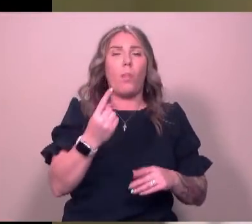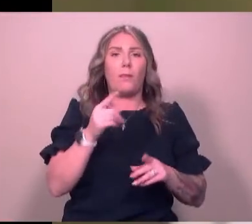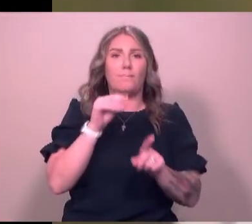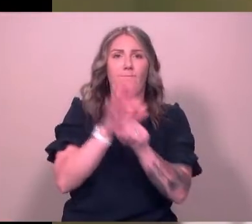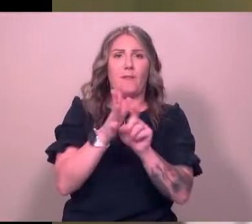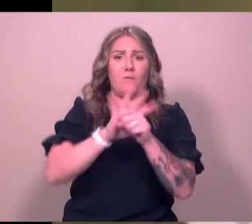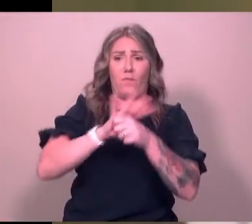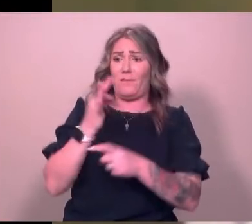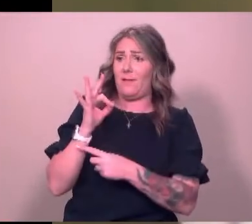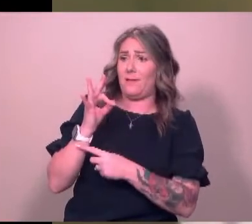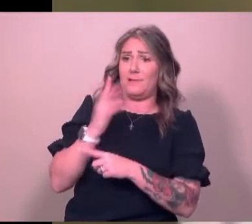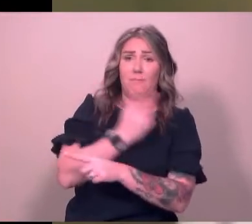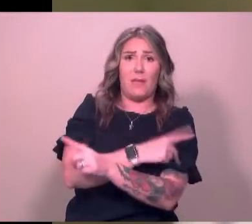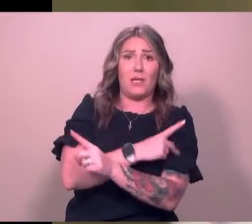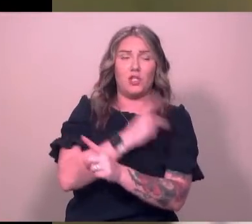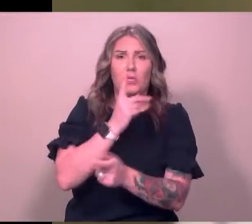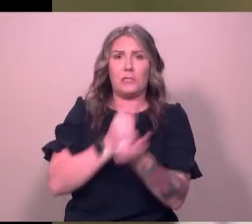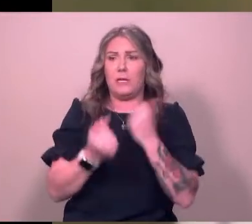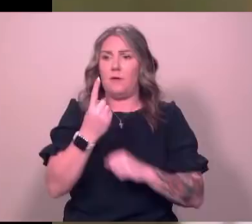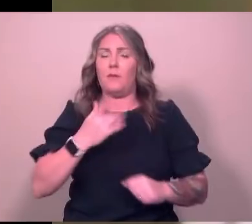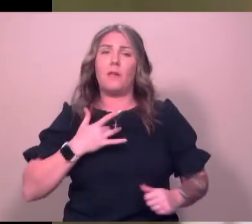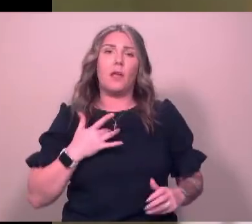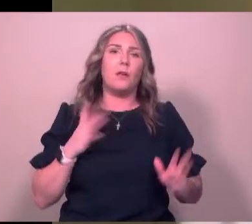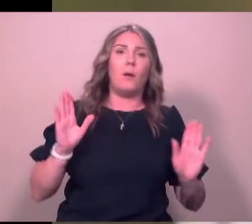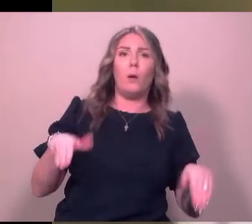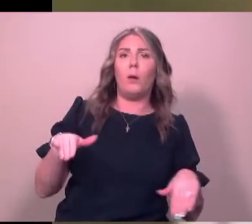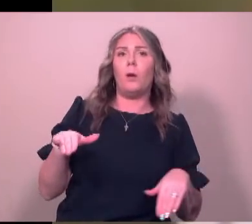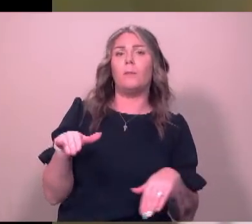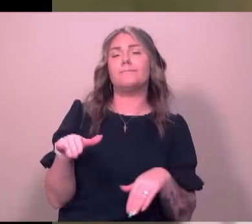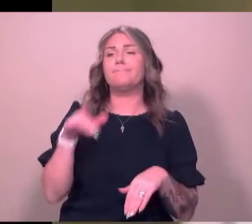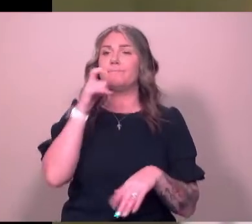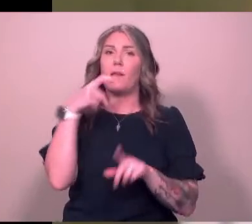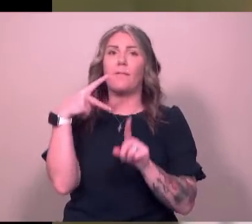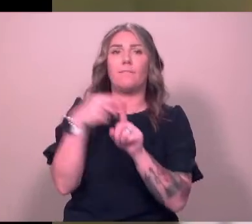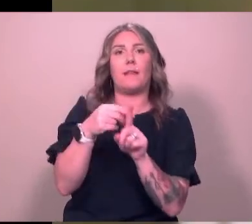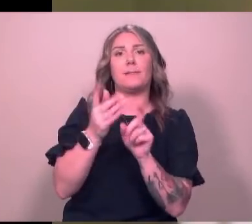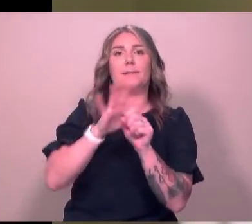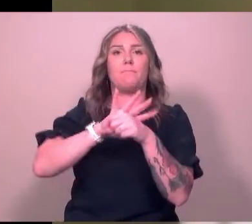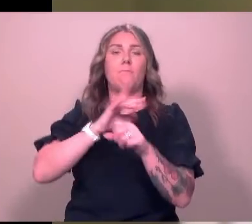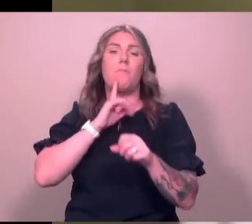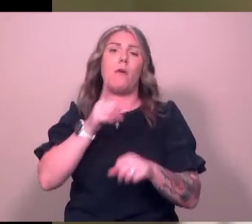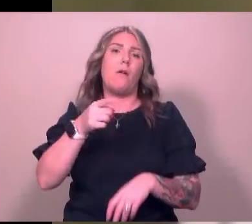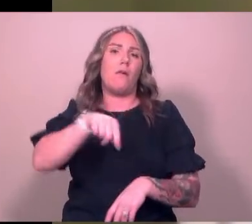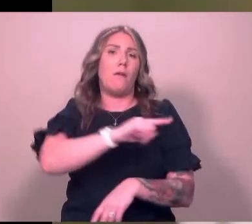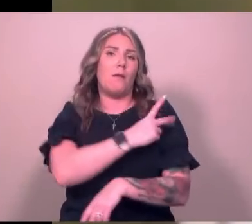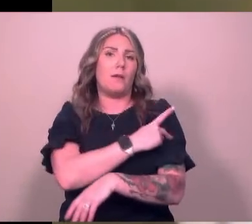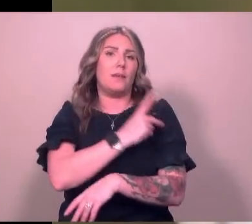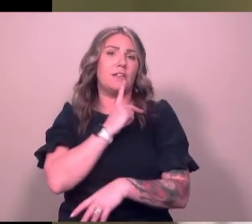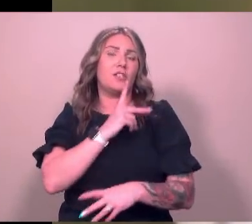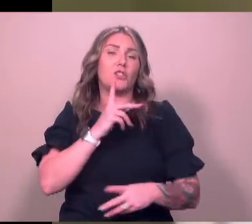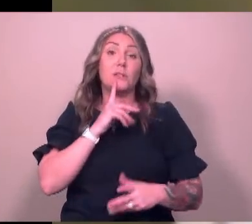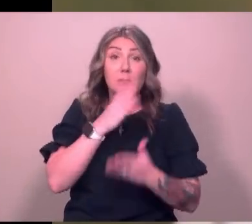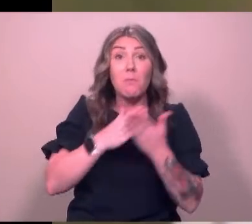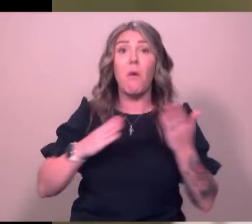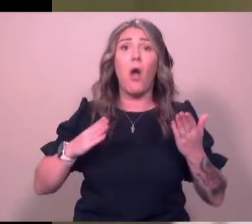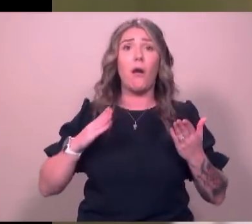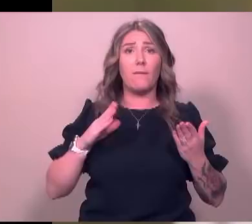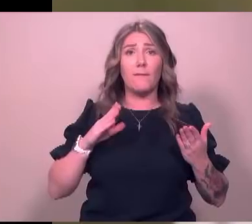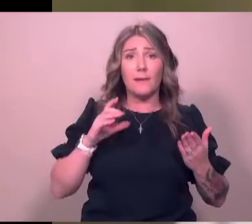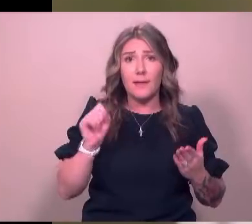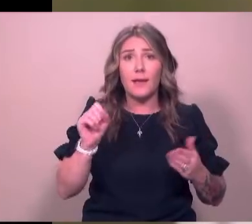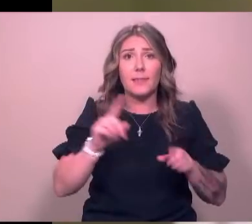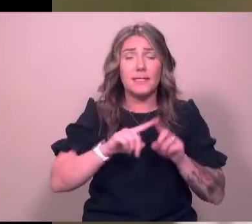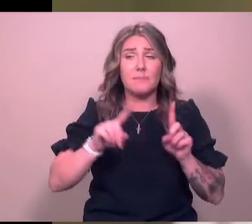patients. I think everybody feels like, well, these are unvaccinated COVID patients that are clogging the system. That is part of the story. But there's the